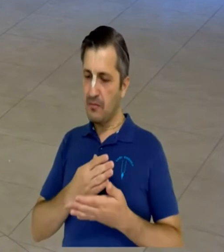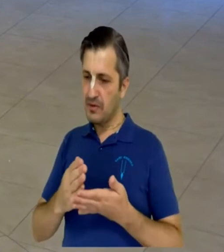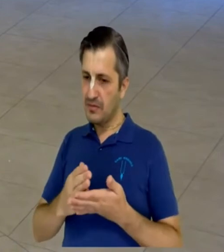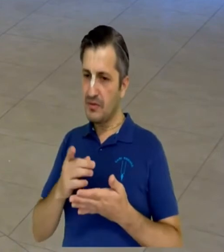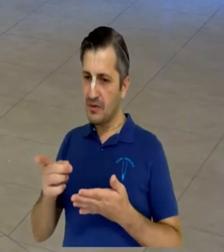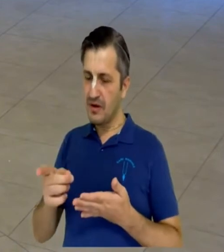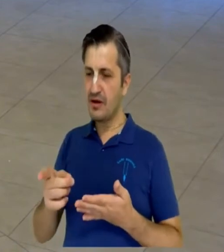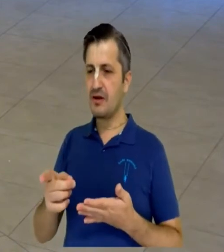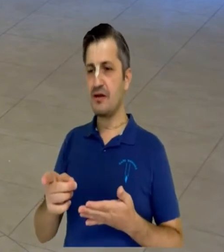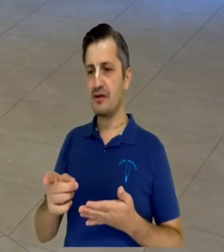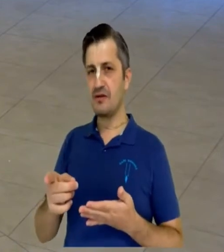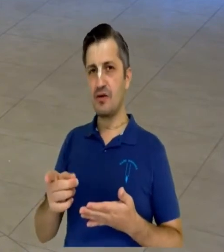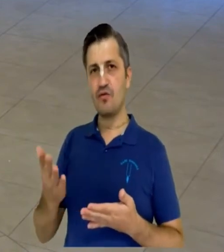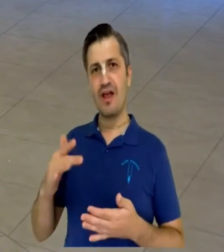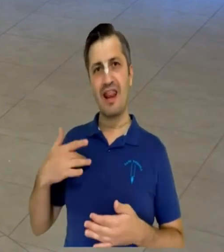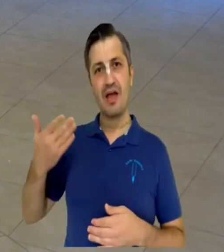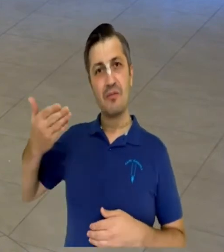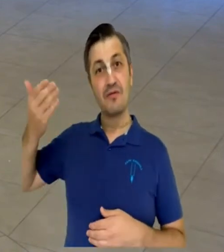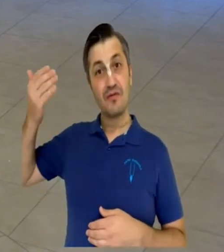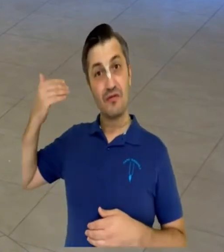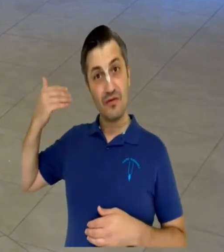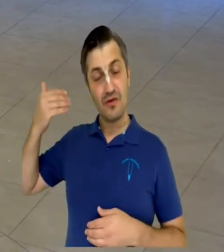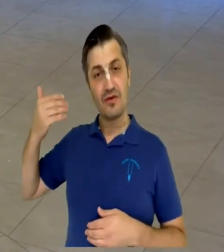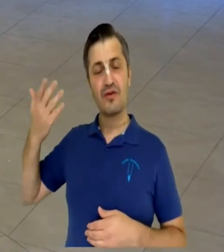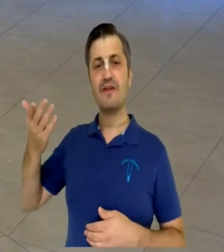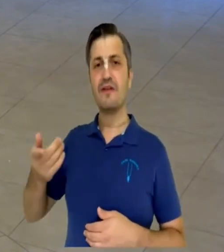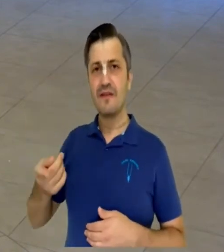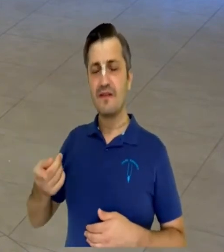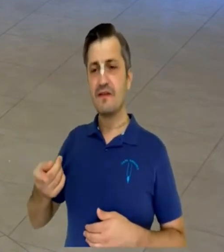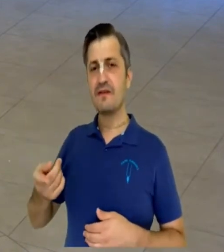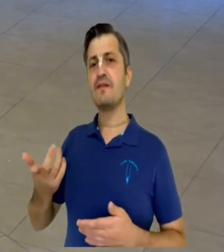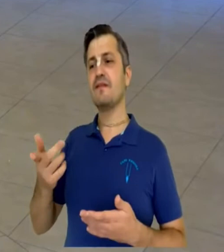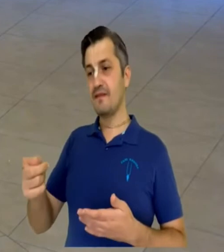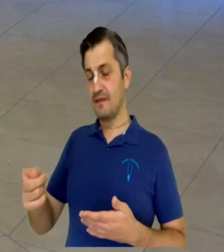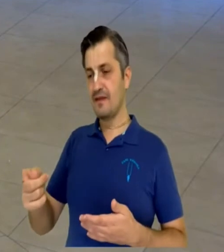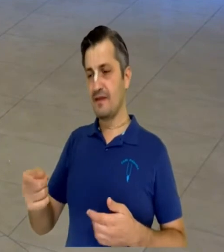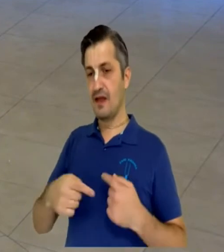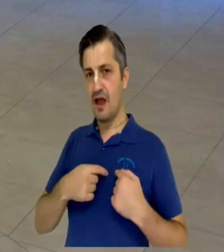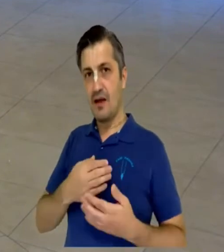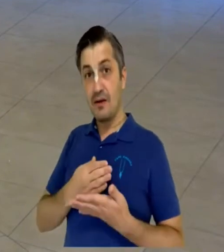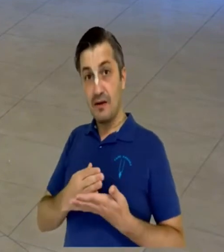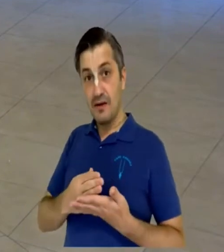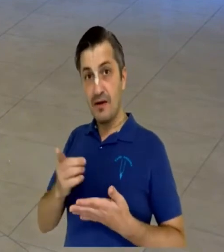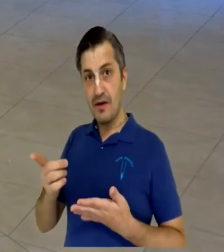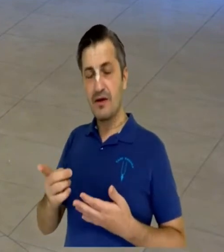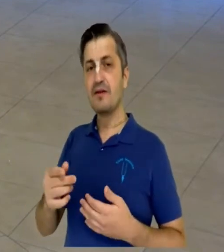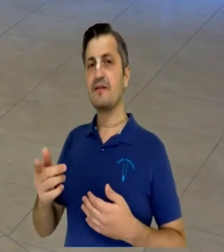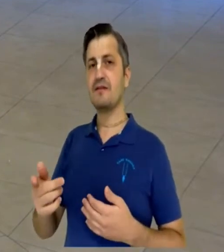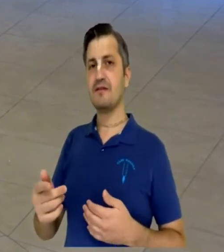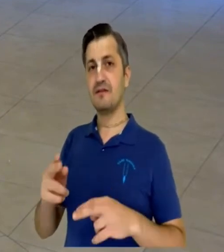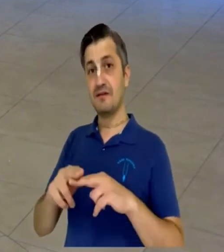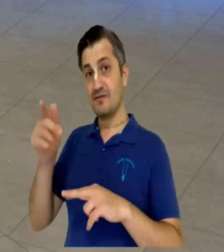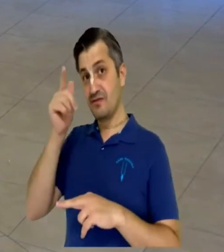the direction, and he comes to the point of understanding, yes, I'm the eternal servant of the